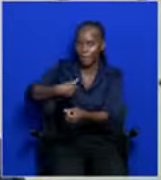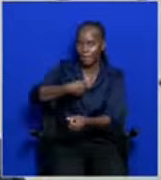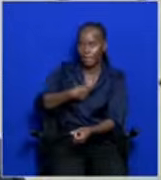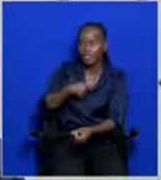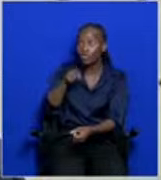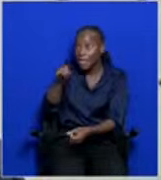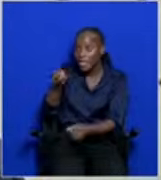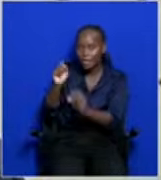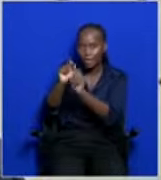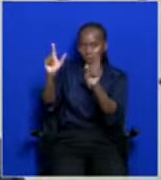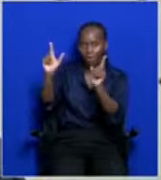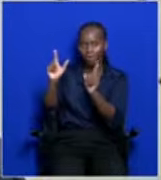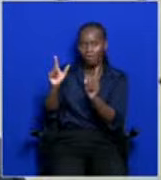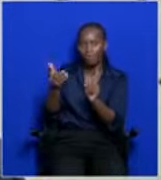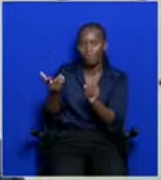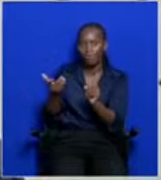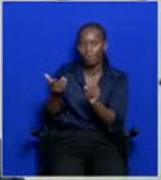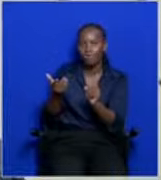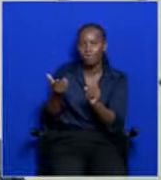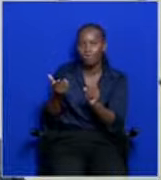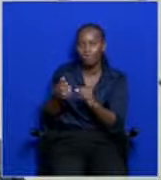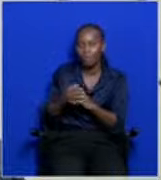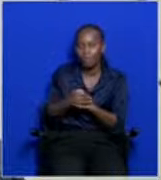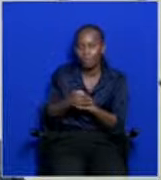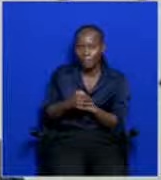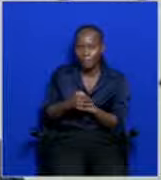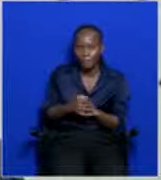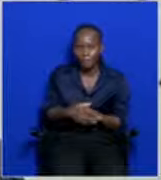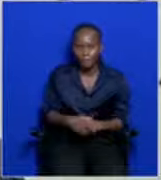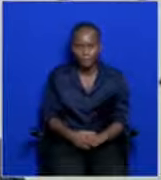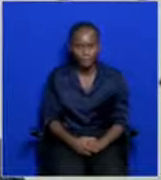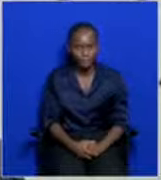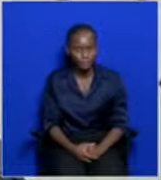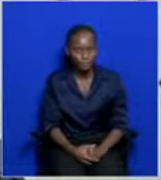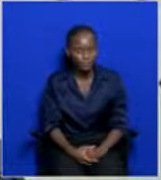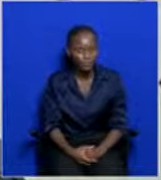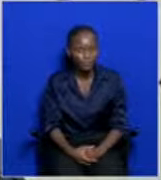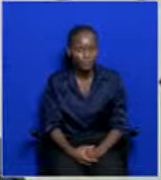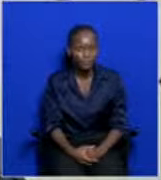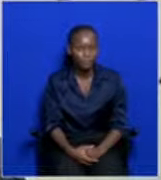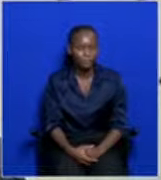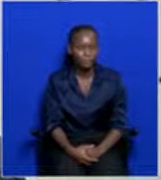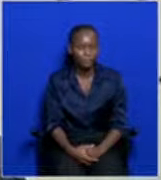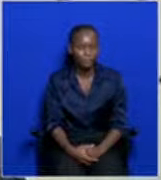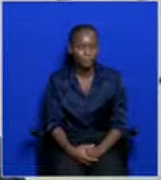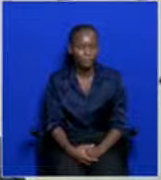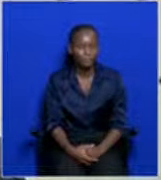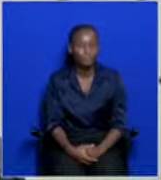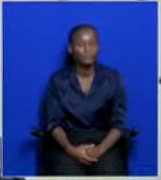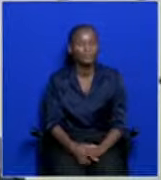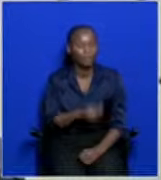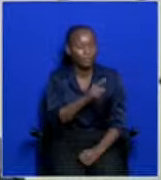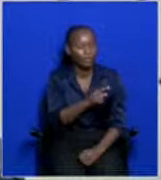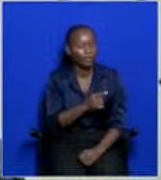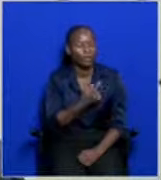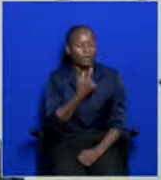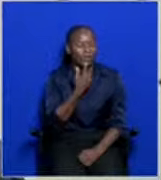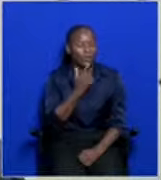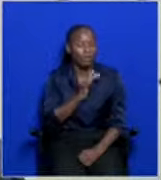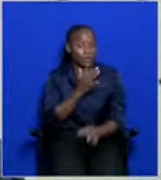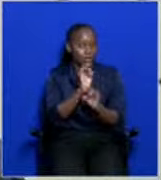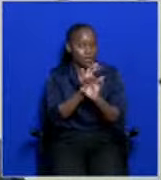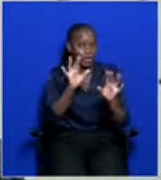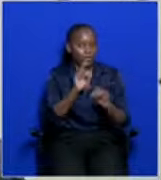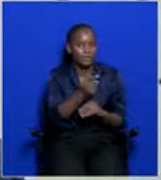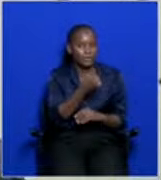I want to ask, you say where you effect an arrest, and the senior prosecutor makes